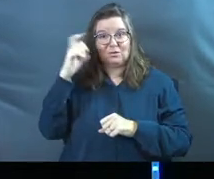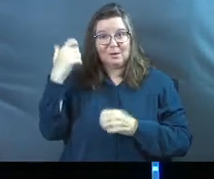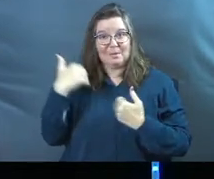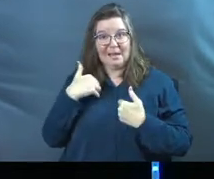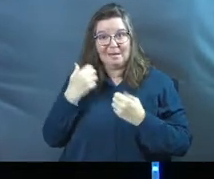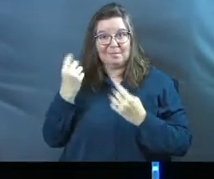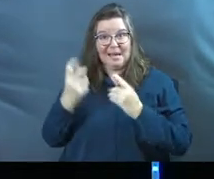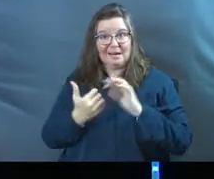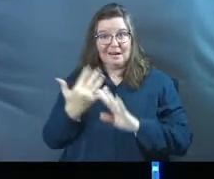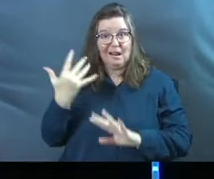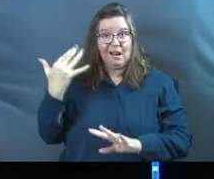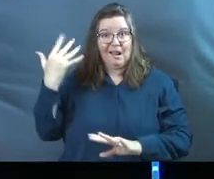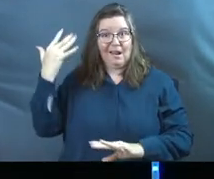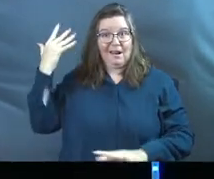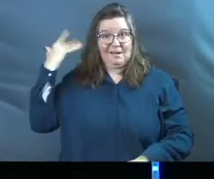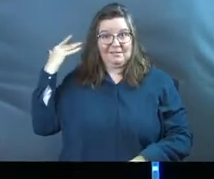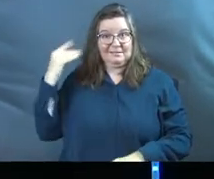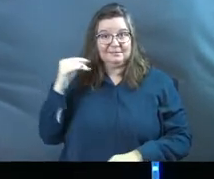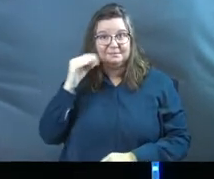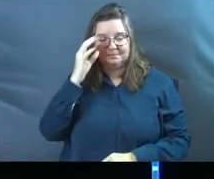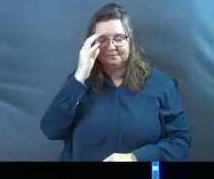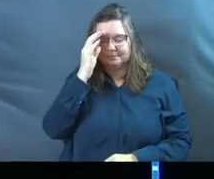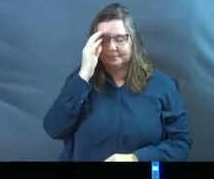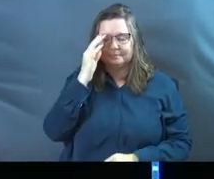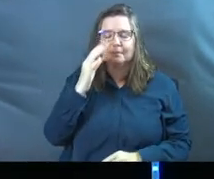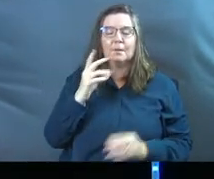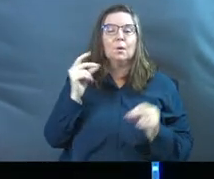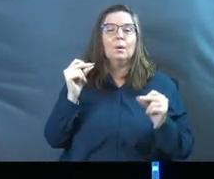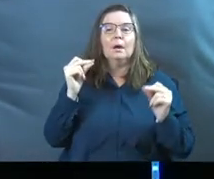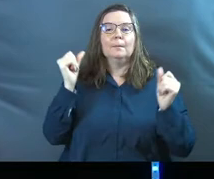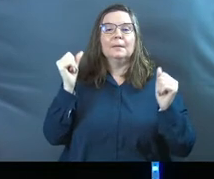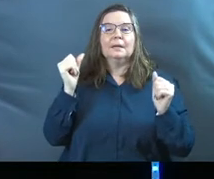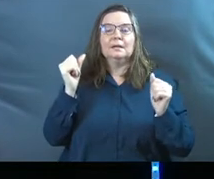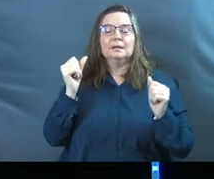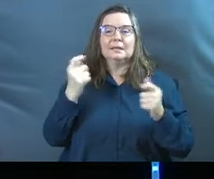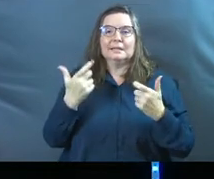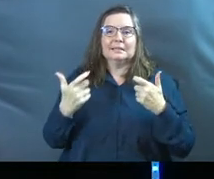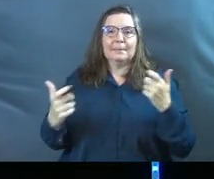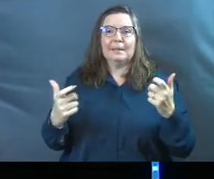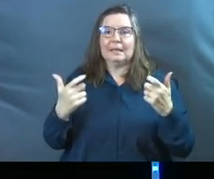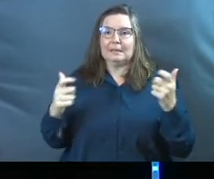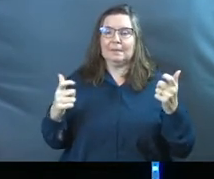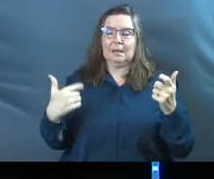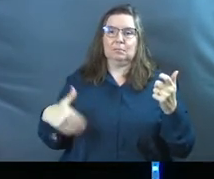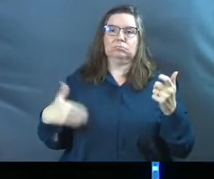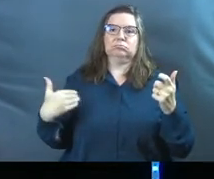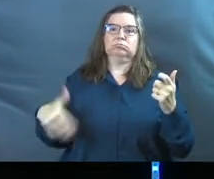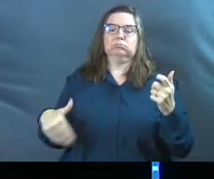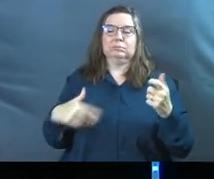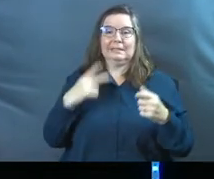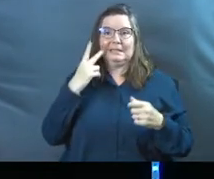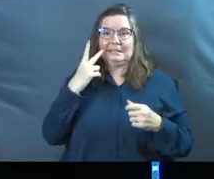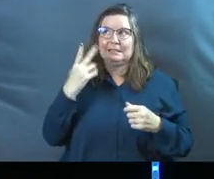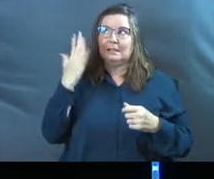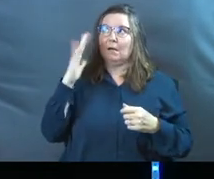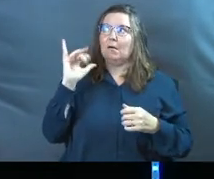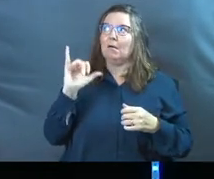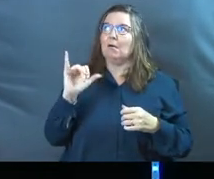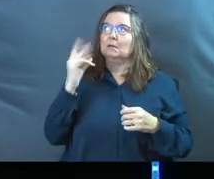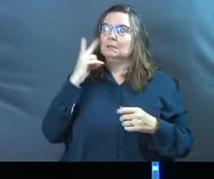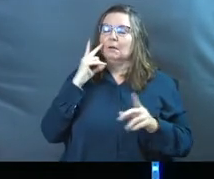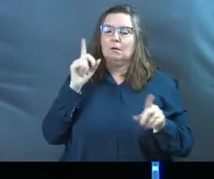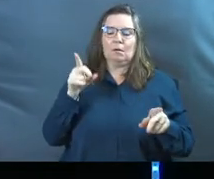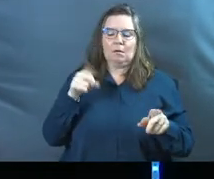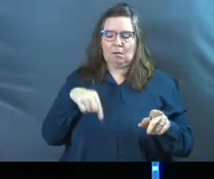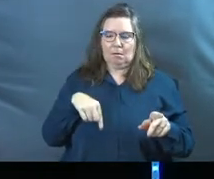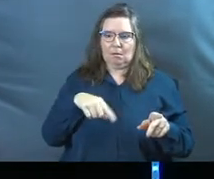that he had in week one. So immediately, it's a big, big deal. He sees the hand of God. He sees